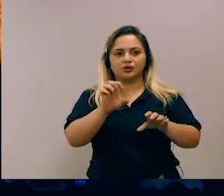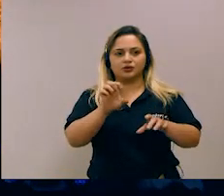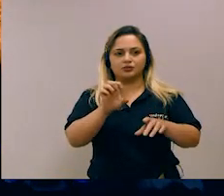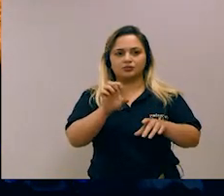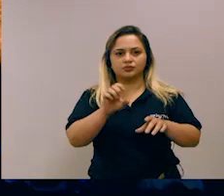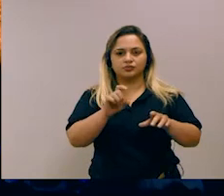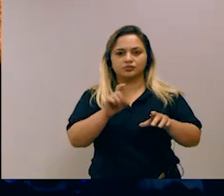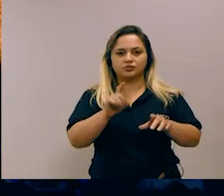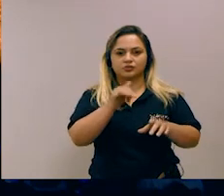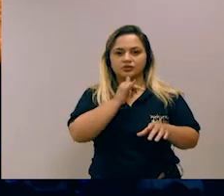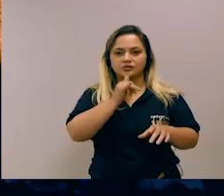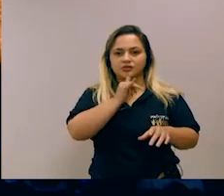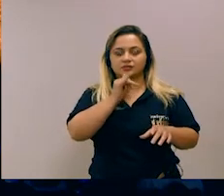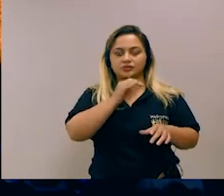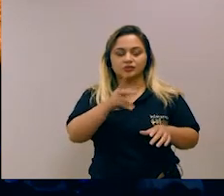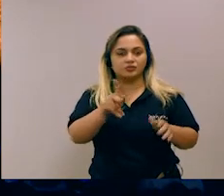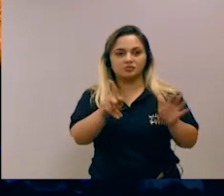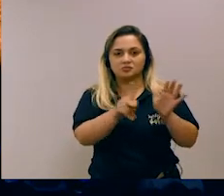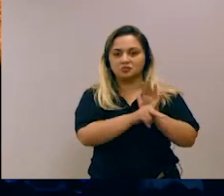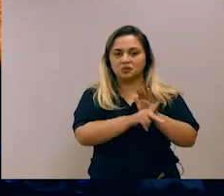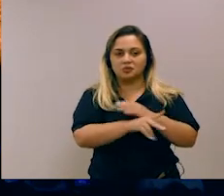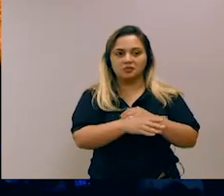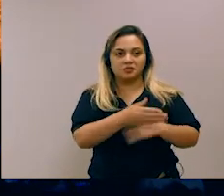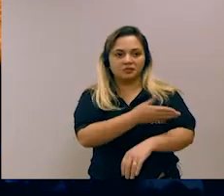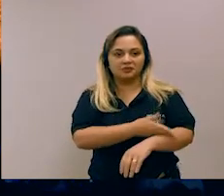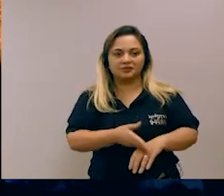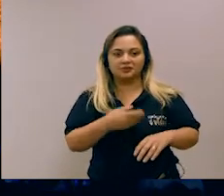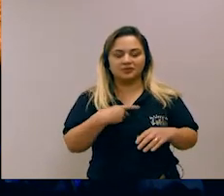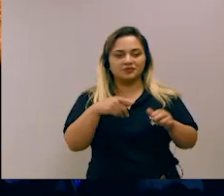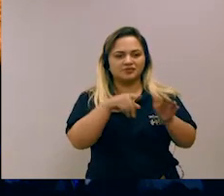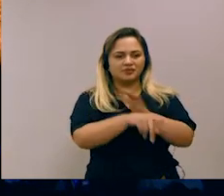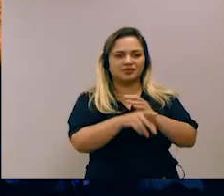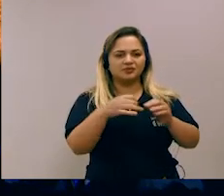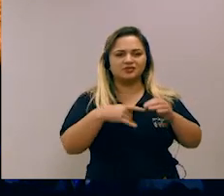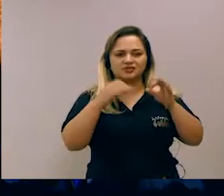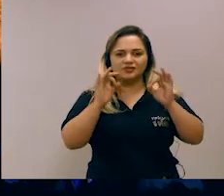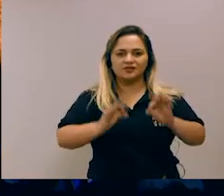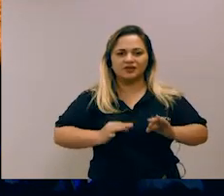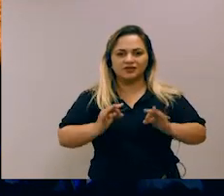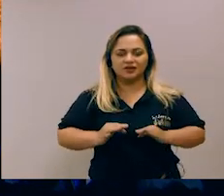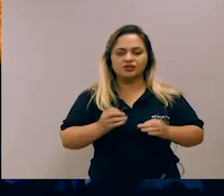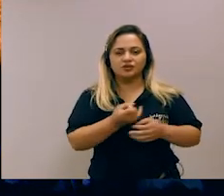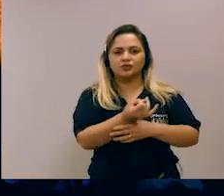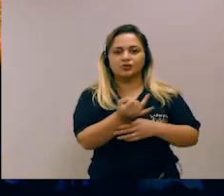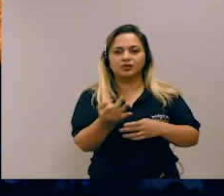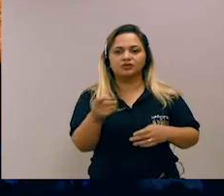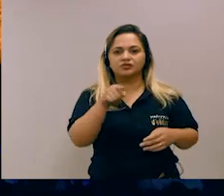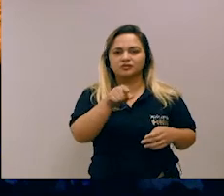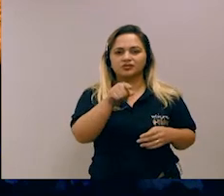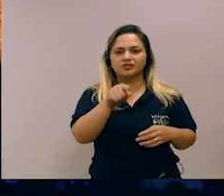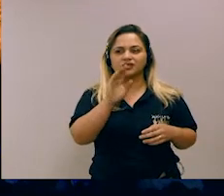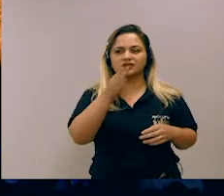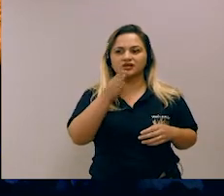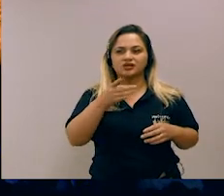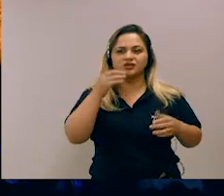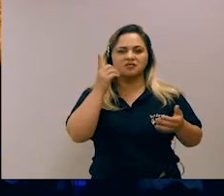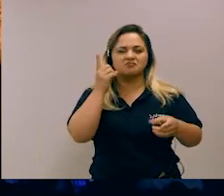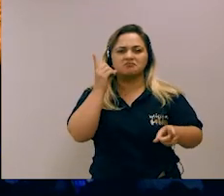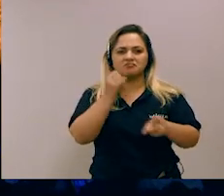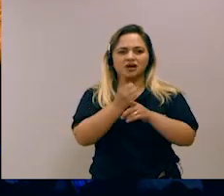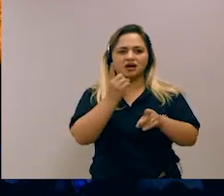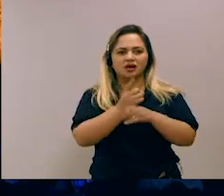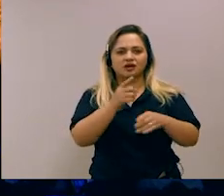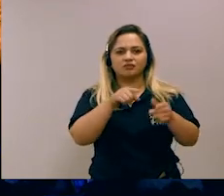questions. Please be honest. How many of you have ever scheduled an appointment to a doctor and failed to show